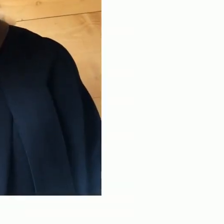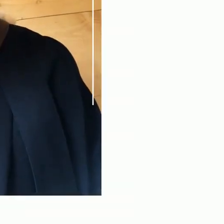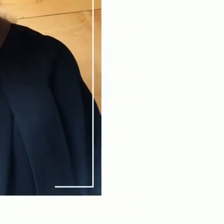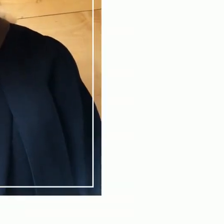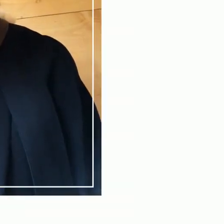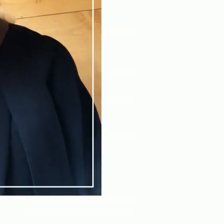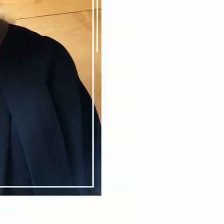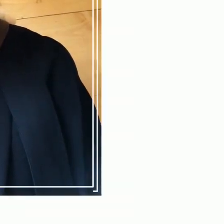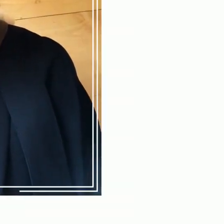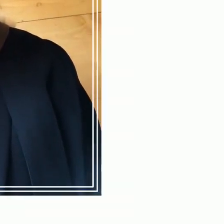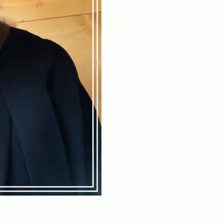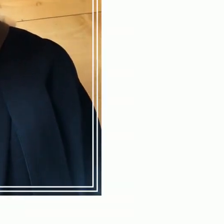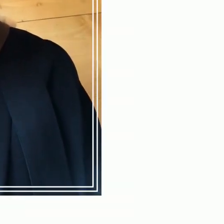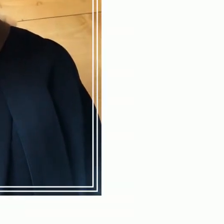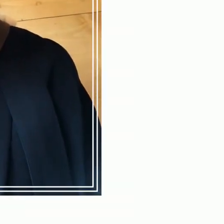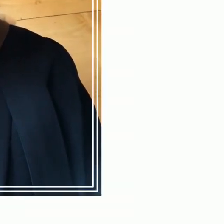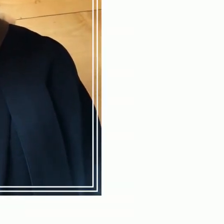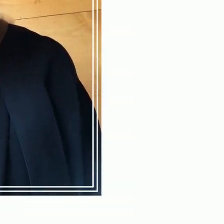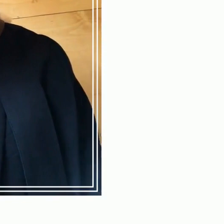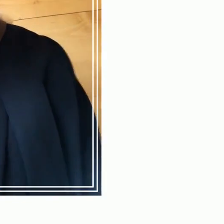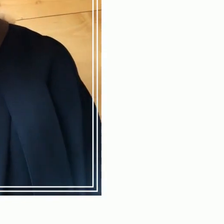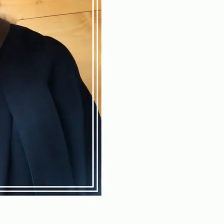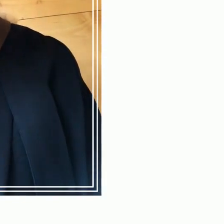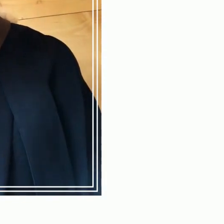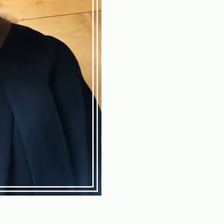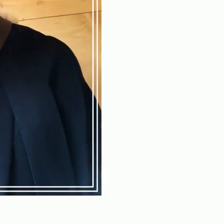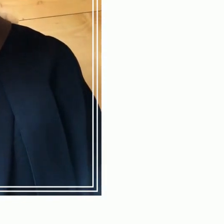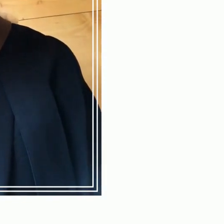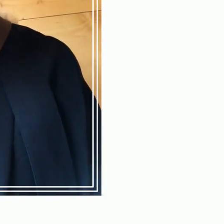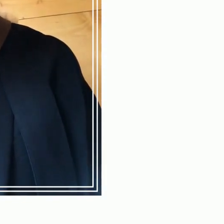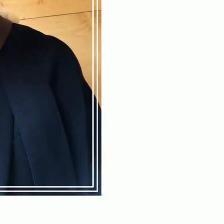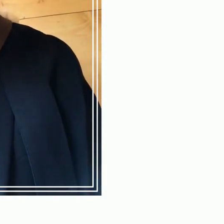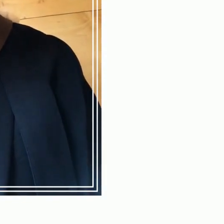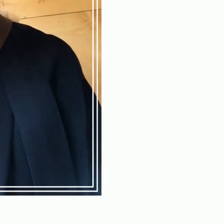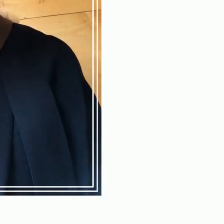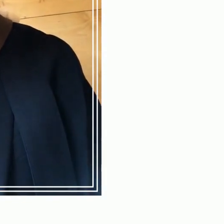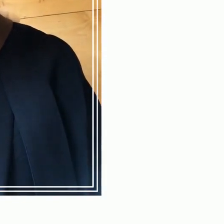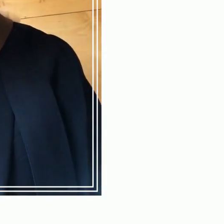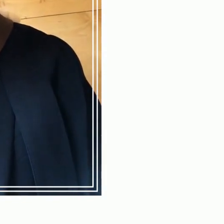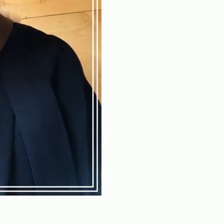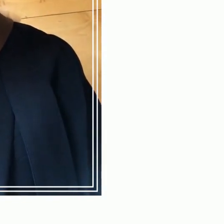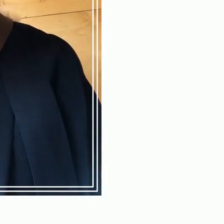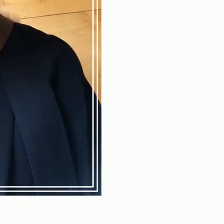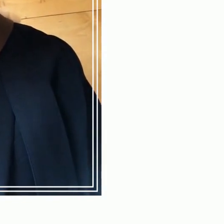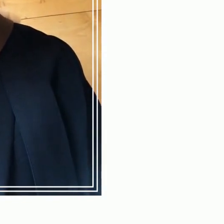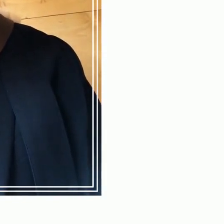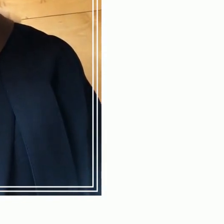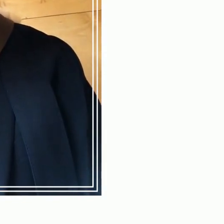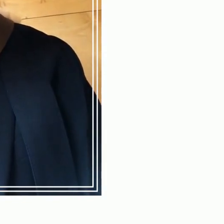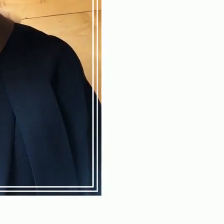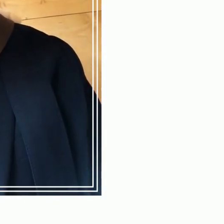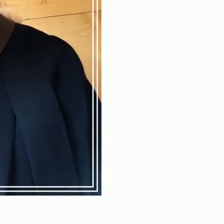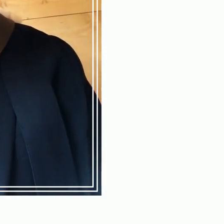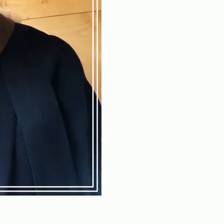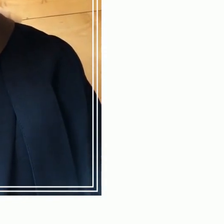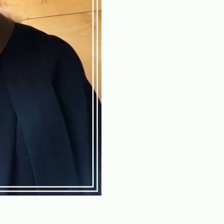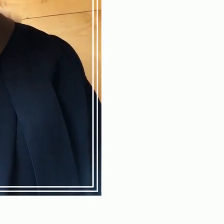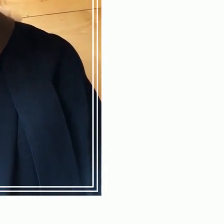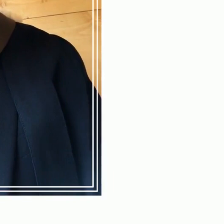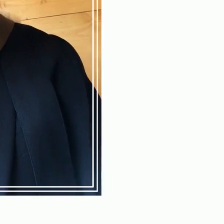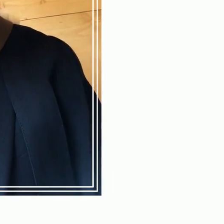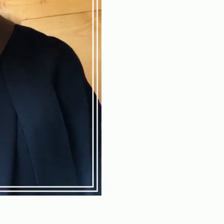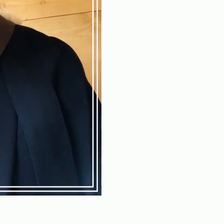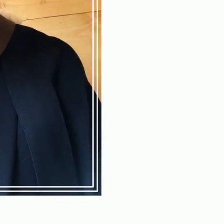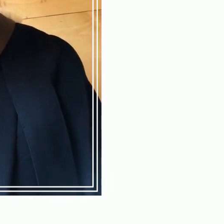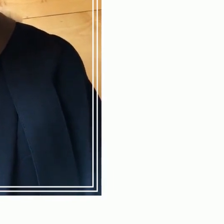Hello, I'm in here in Teviot doing the pandemic properly. I've had a fantastic time at Edinburgh and sad to say